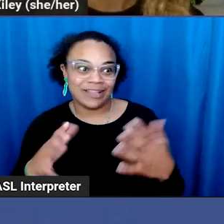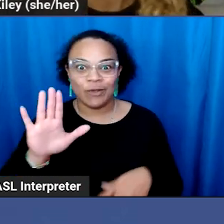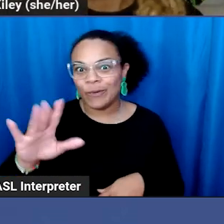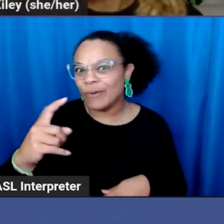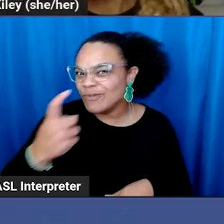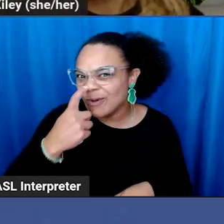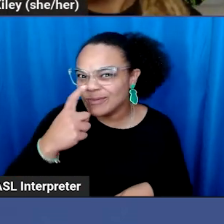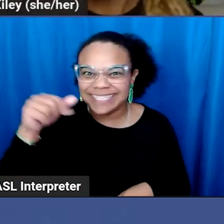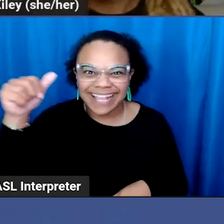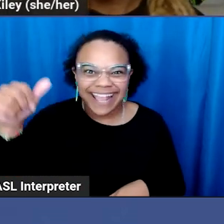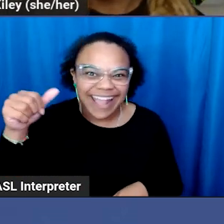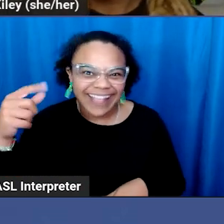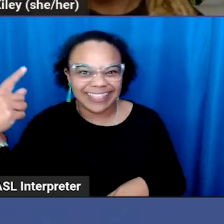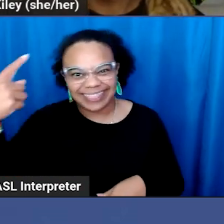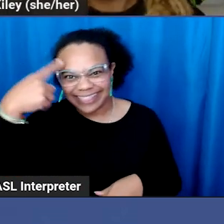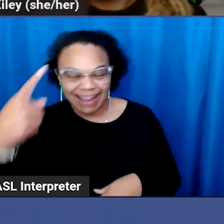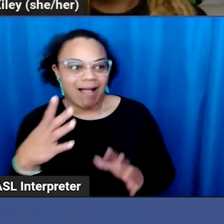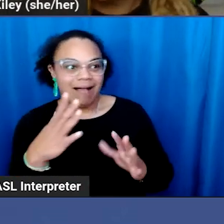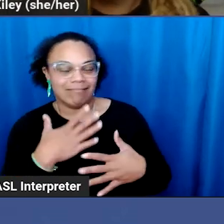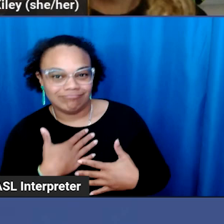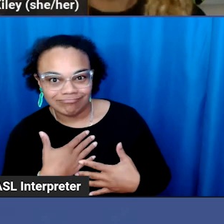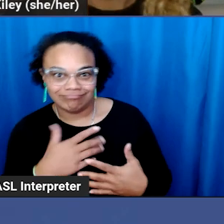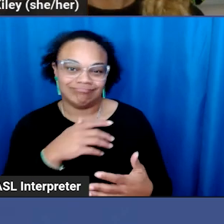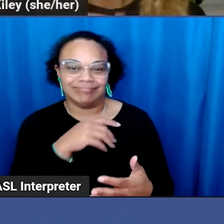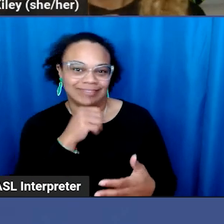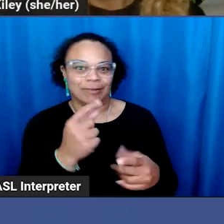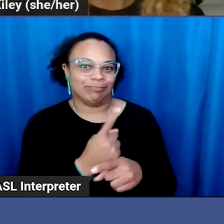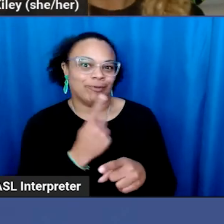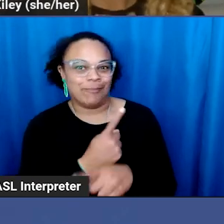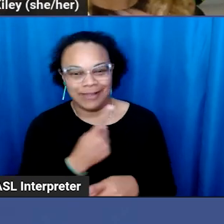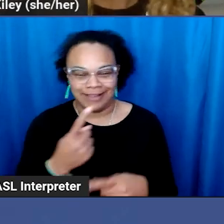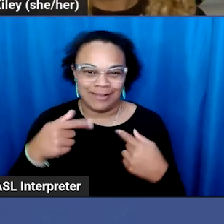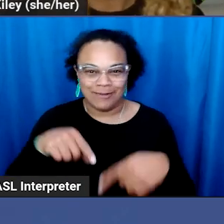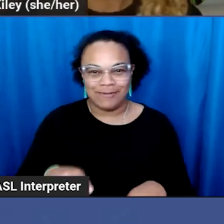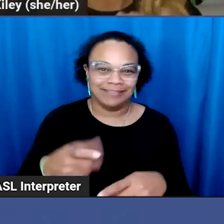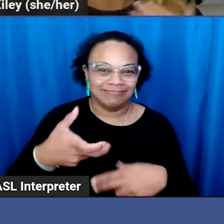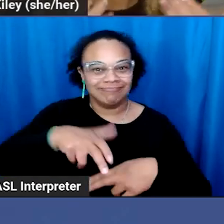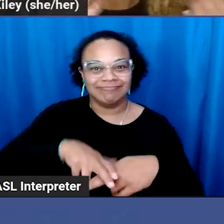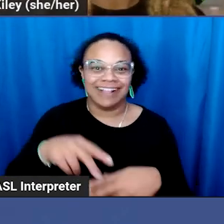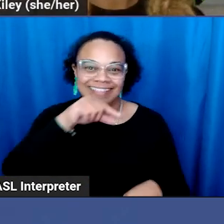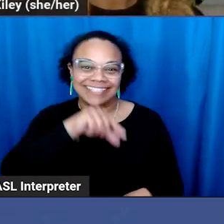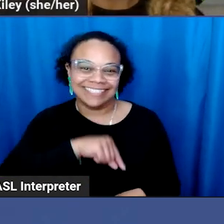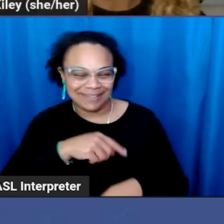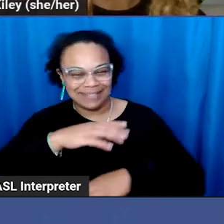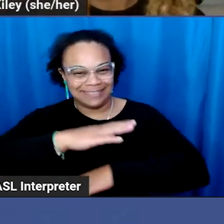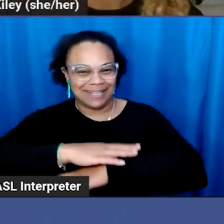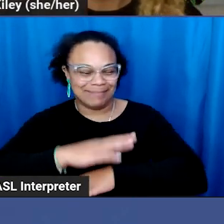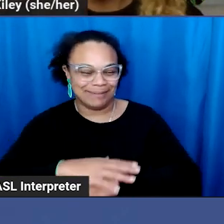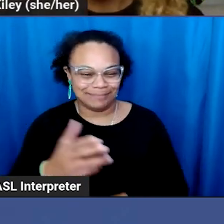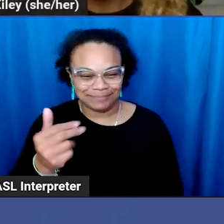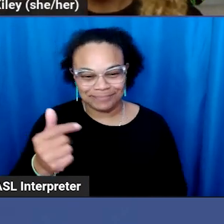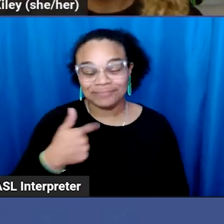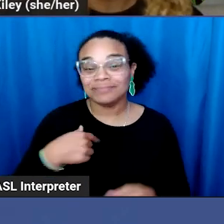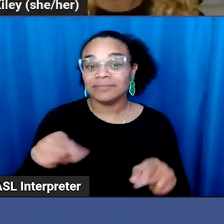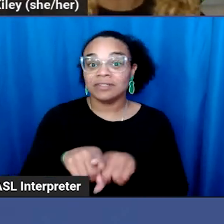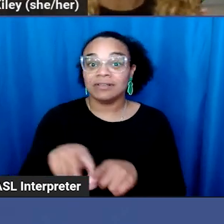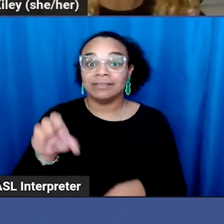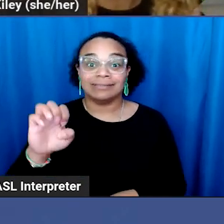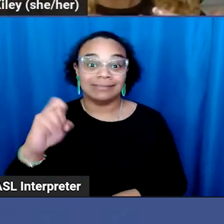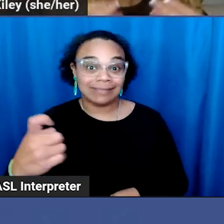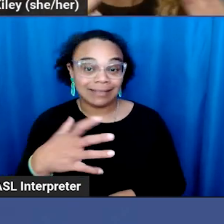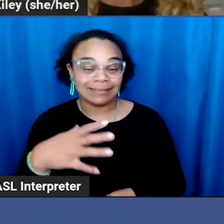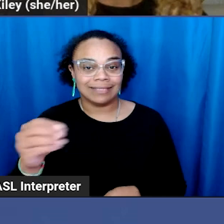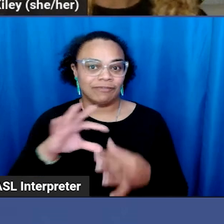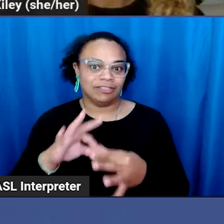would think is taboo at the Thanksgiving table. And I'm also a sex and relationship coach,